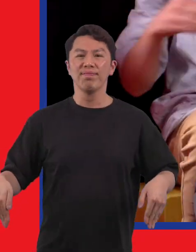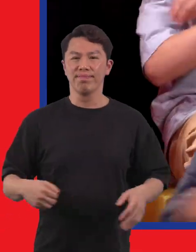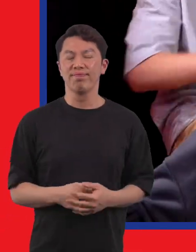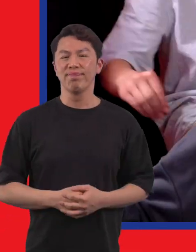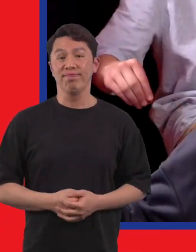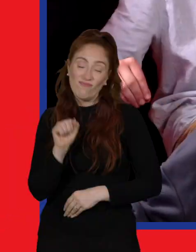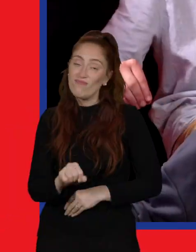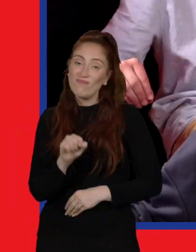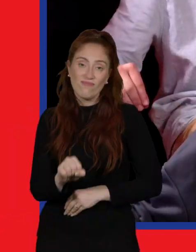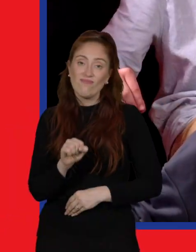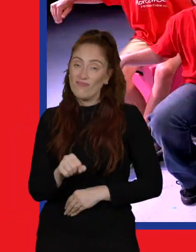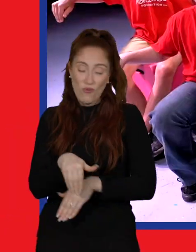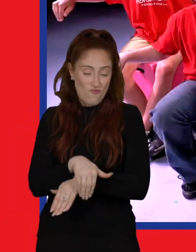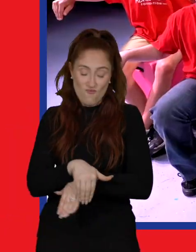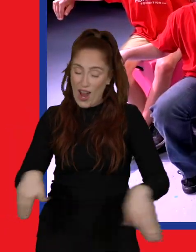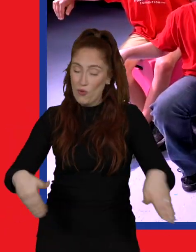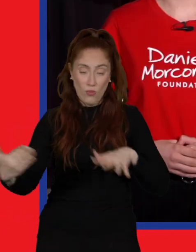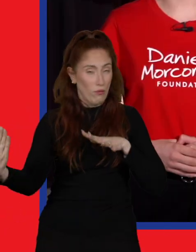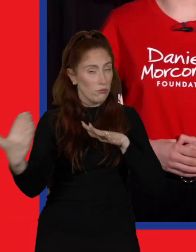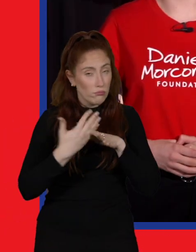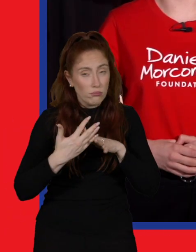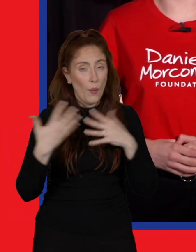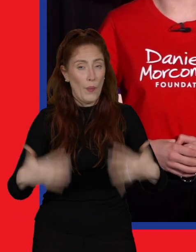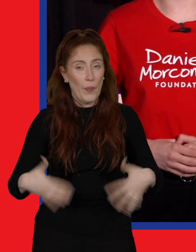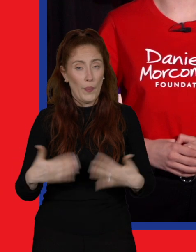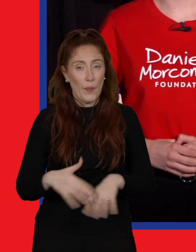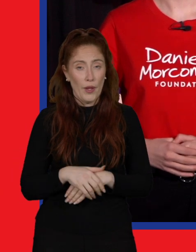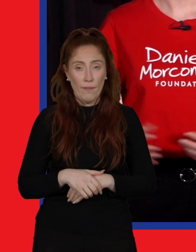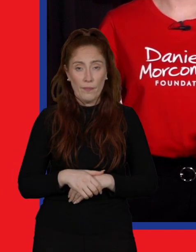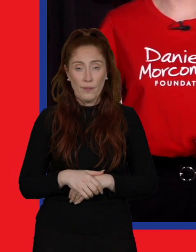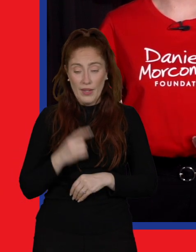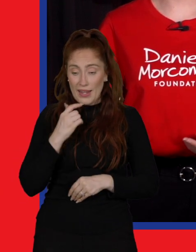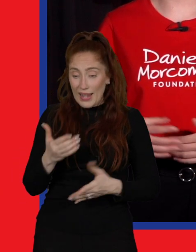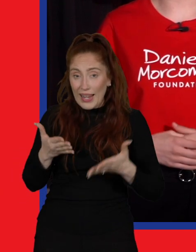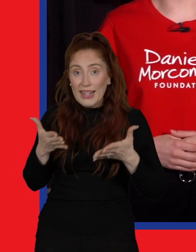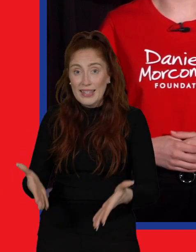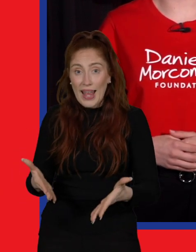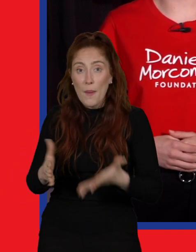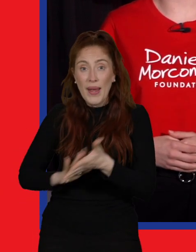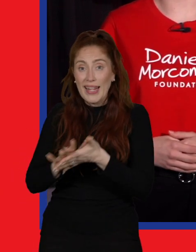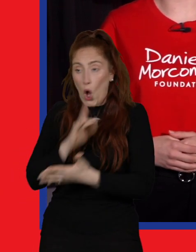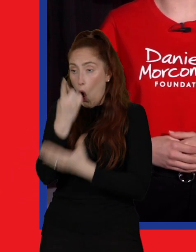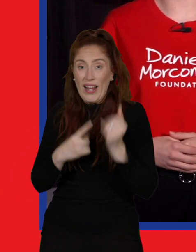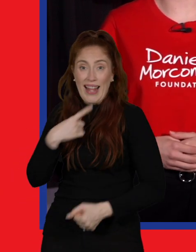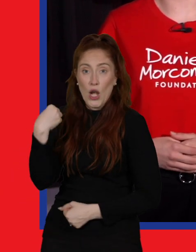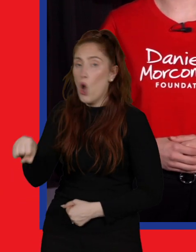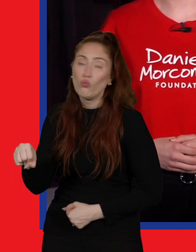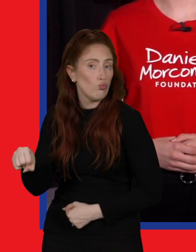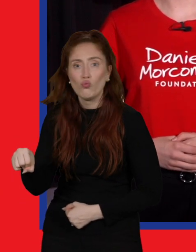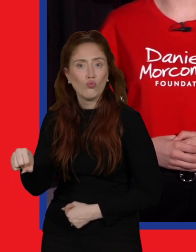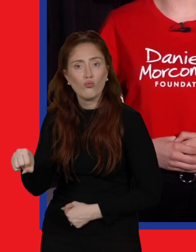Crossed boundaries. That's right, definitely crossed. You don't have to say no for consent not to be